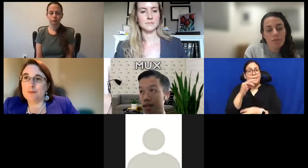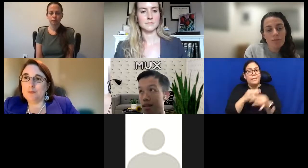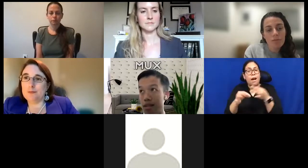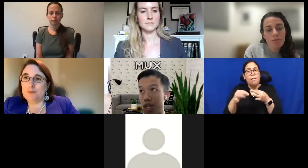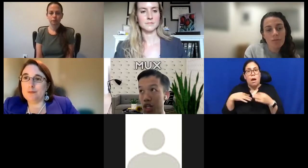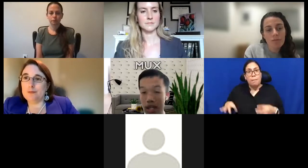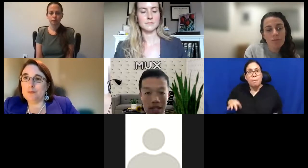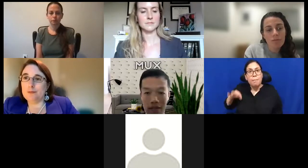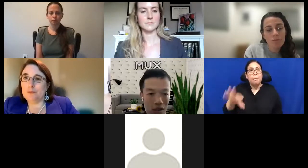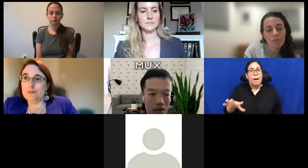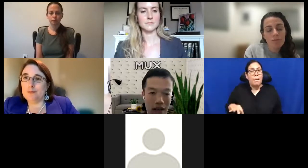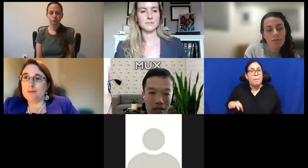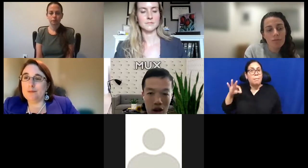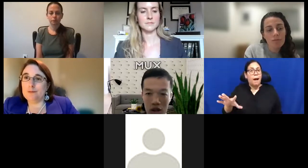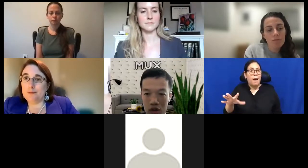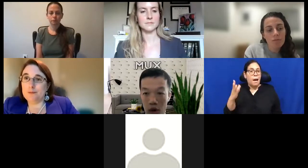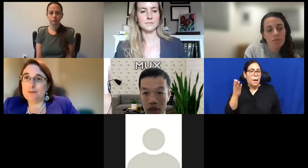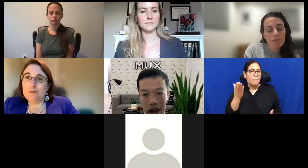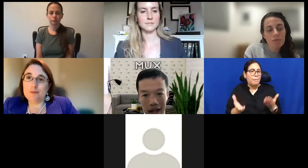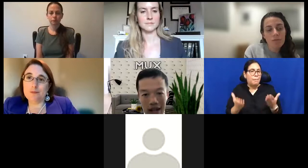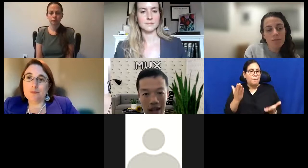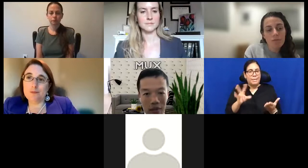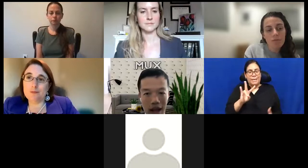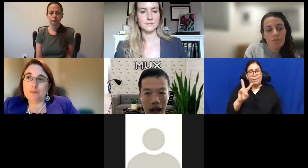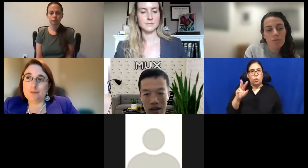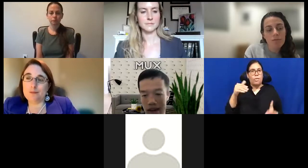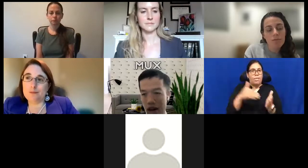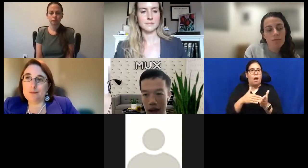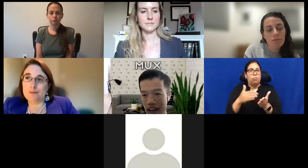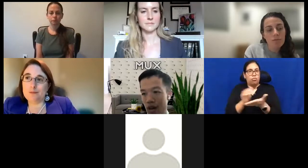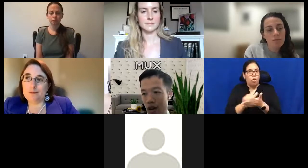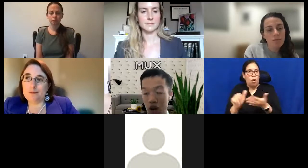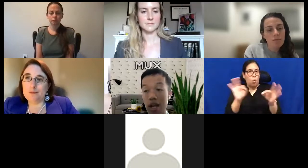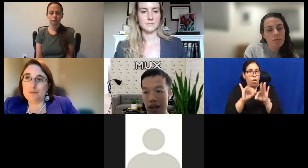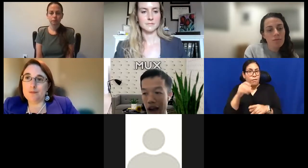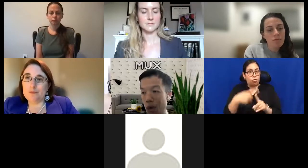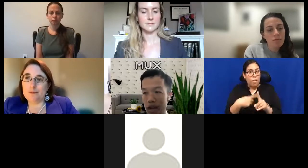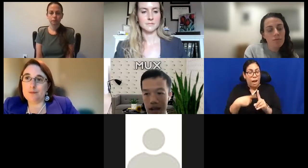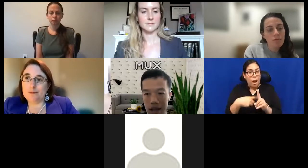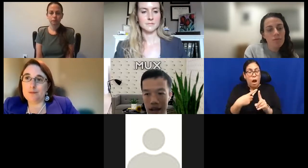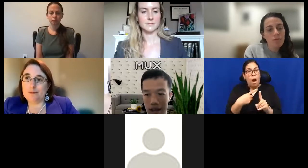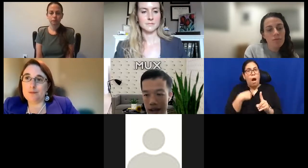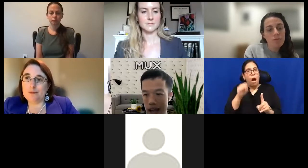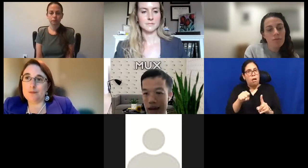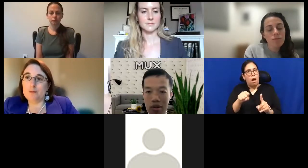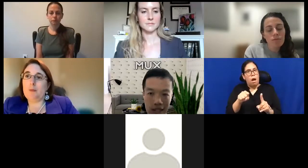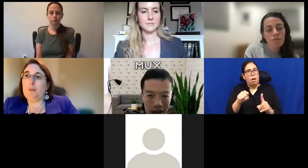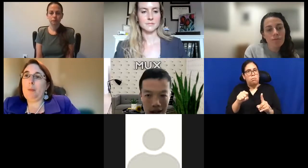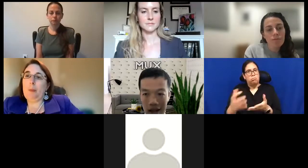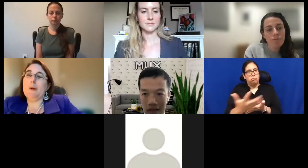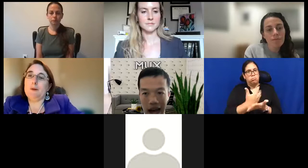pocket essentially like $72,000 worth of rent, I could now have accreted equity in